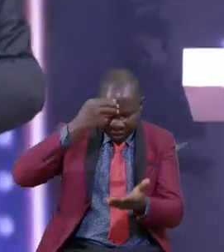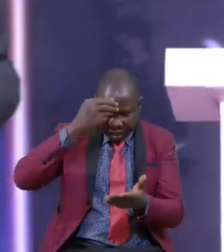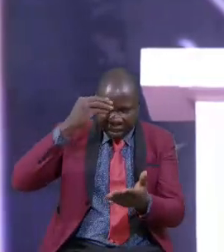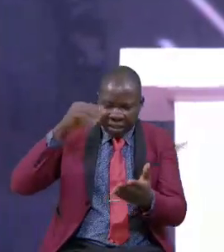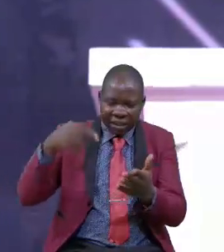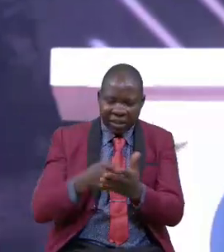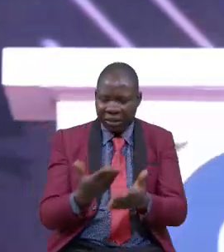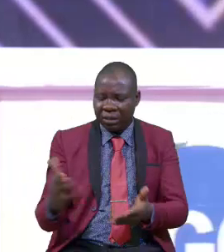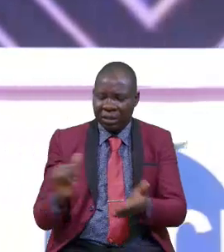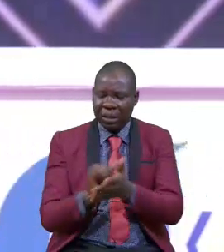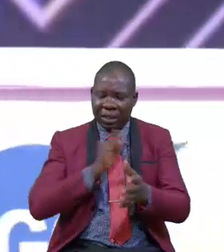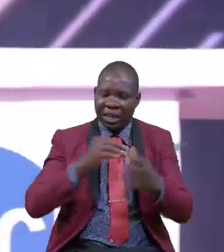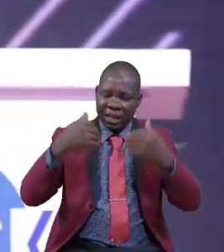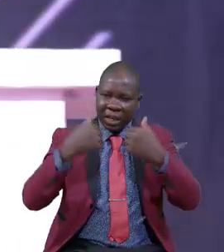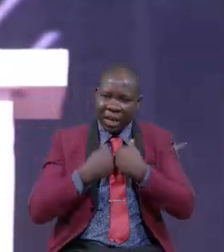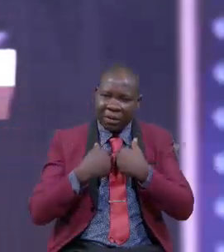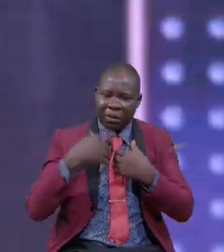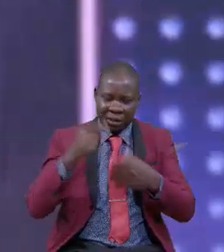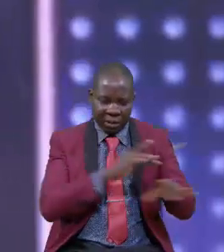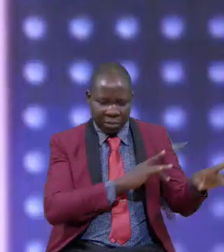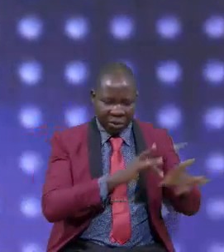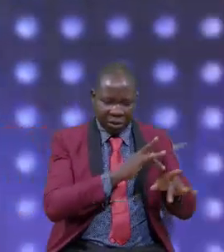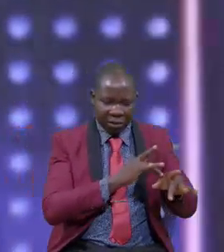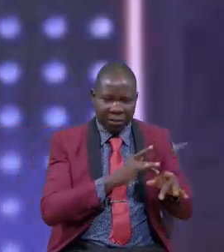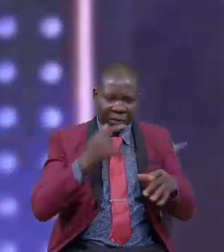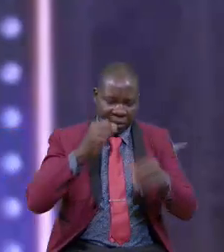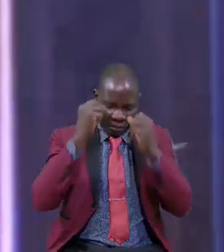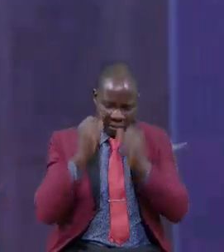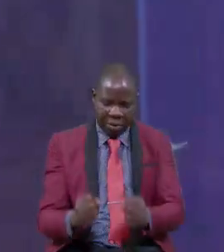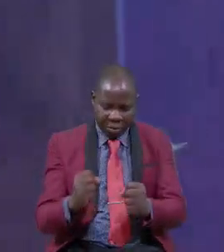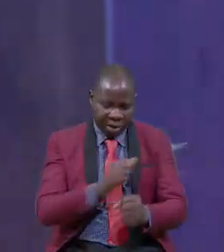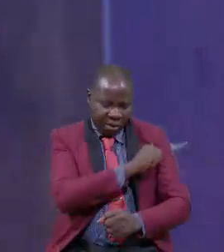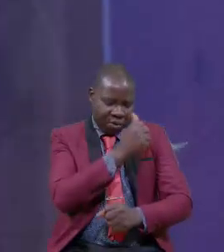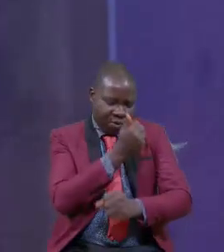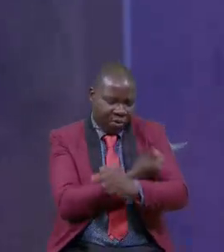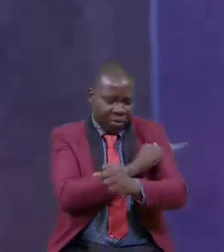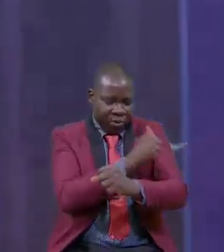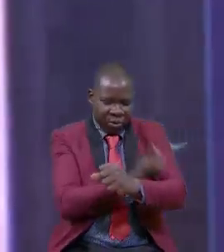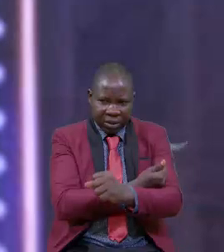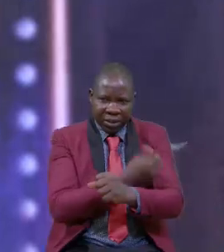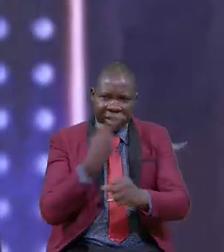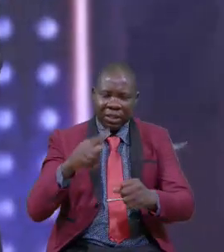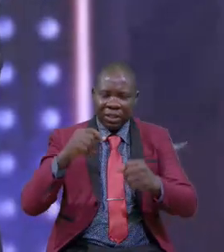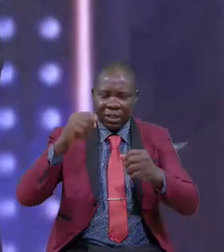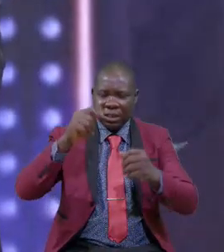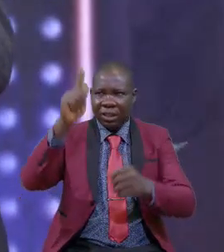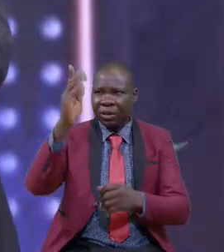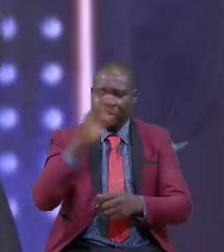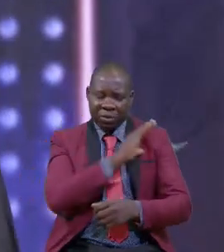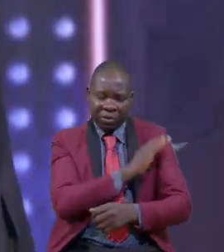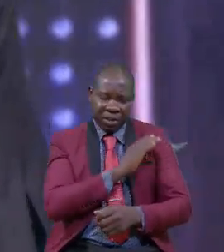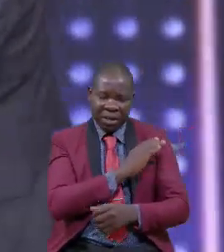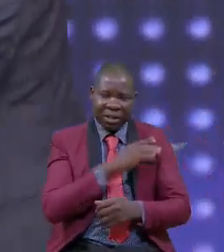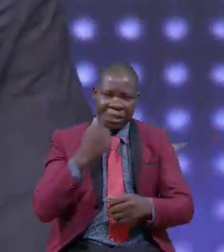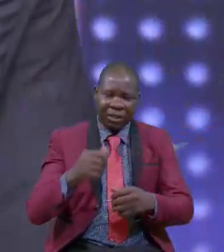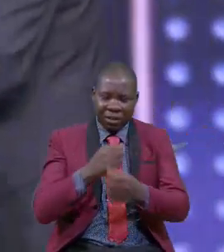compassion, the power, the authority, the grace, the godliness, the abounding love of God. How do